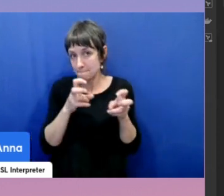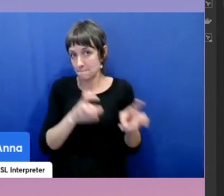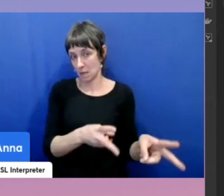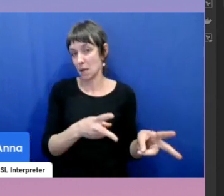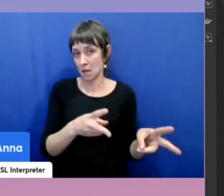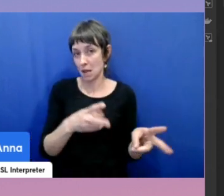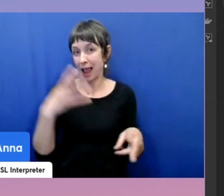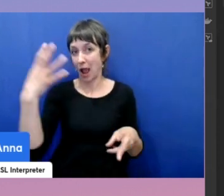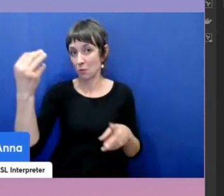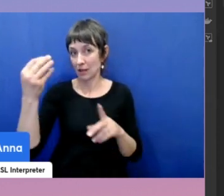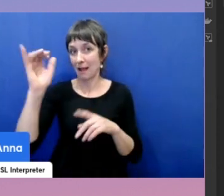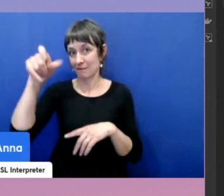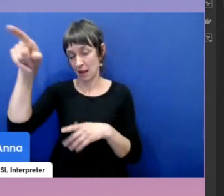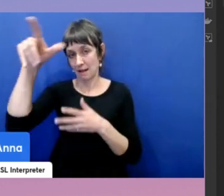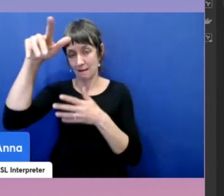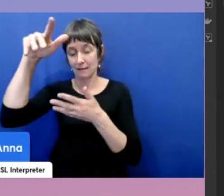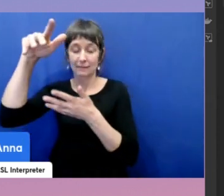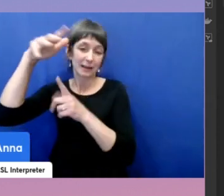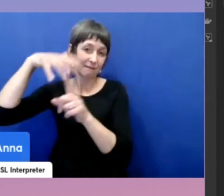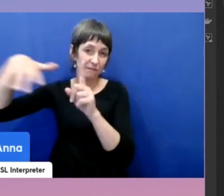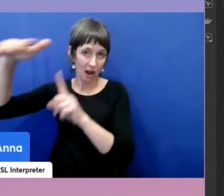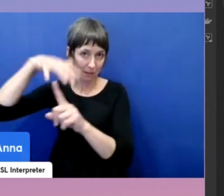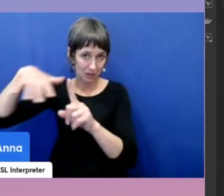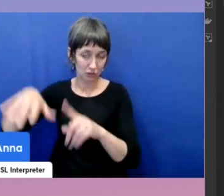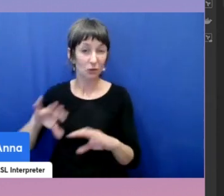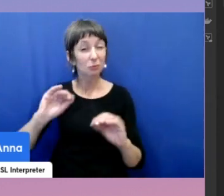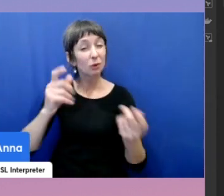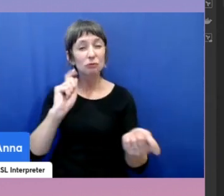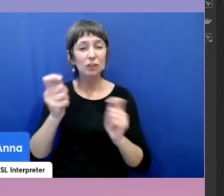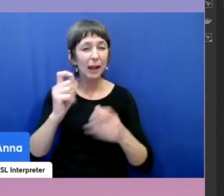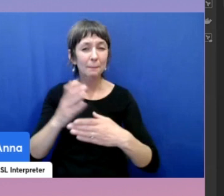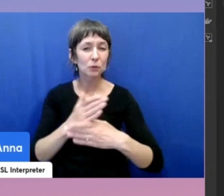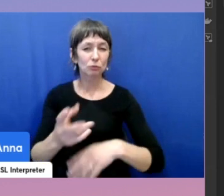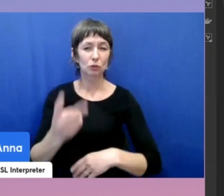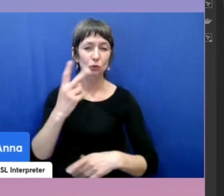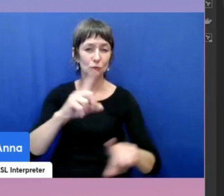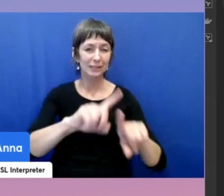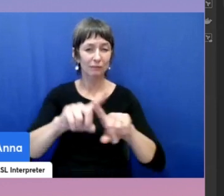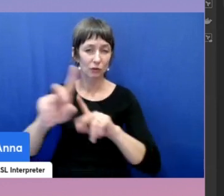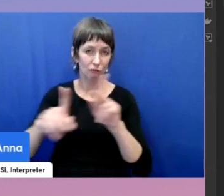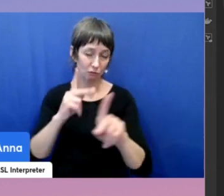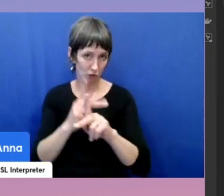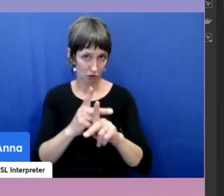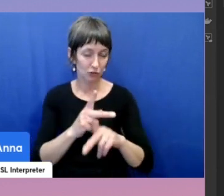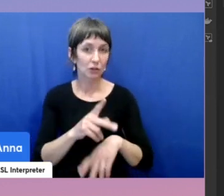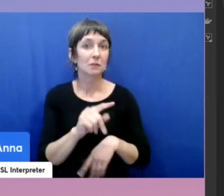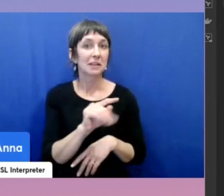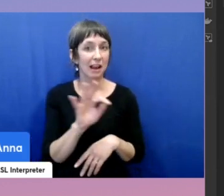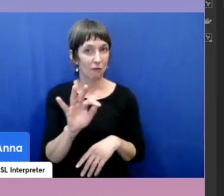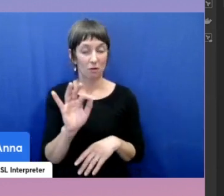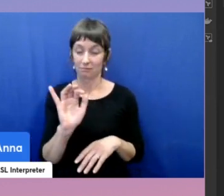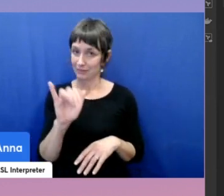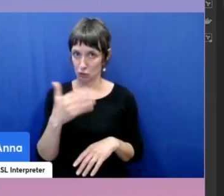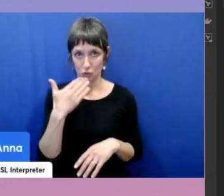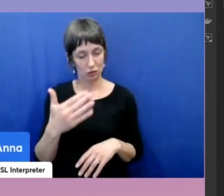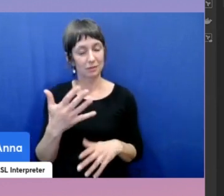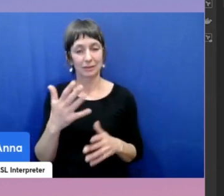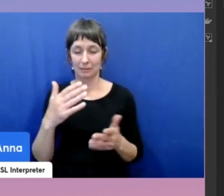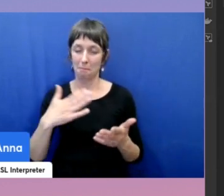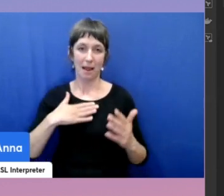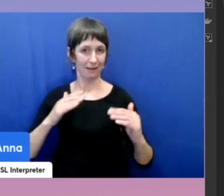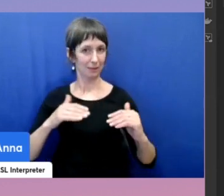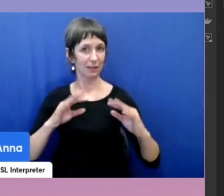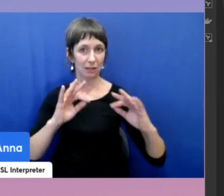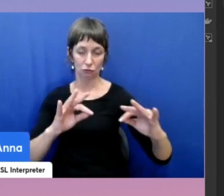the environment. So fantastic. There's no changes between the two different versions of Terraform, and that was what I hoped. So